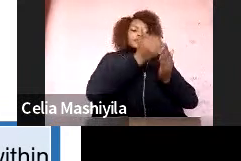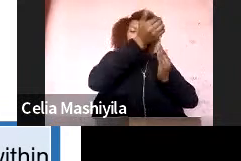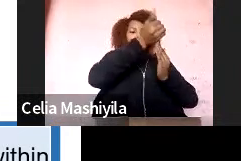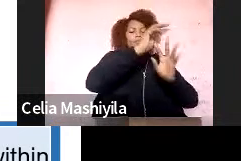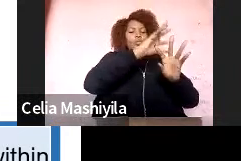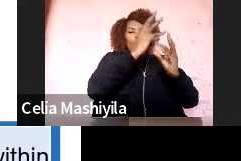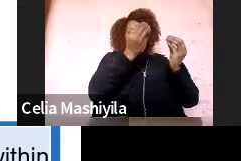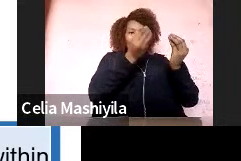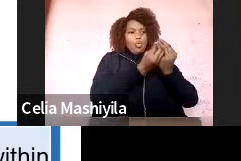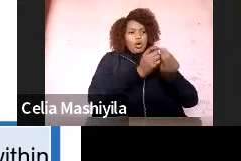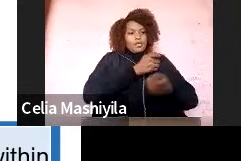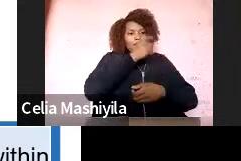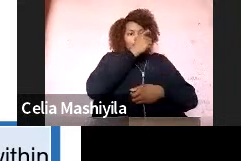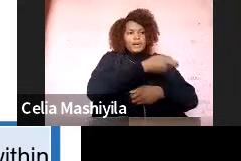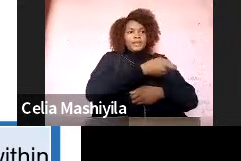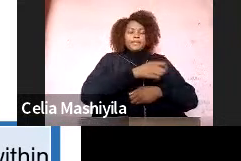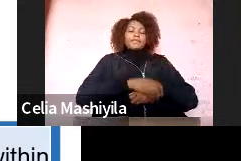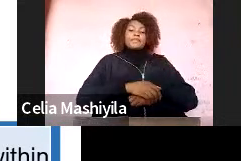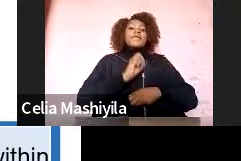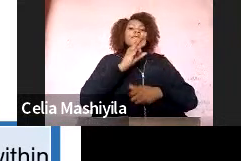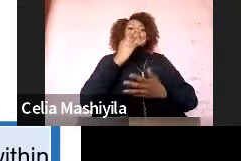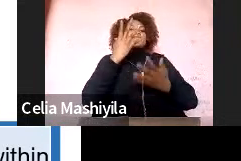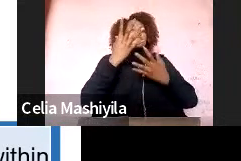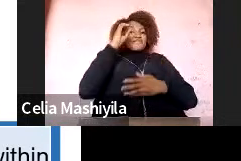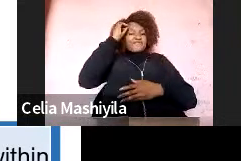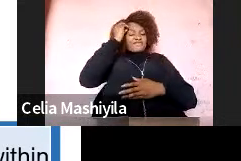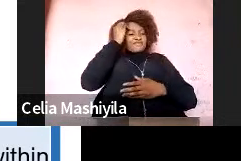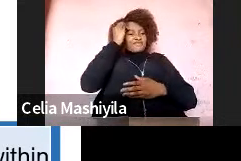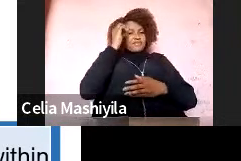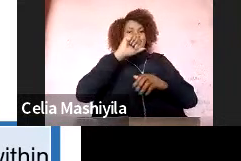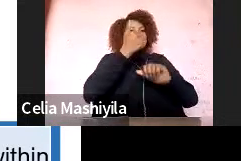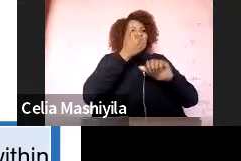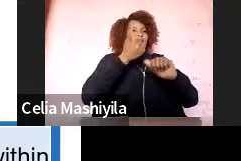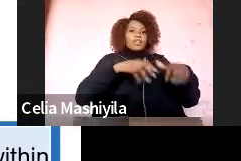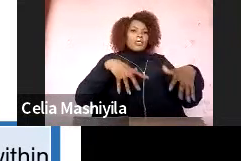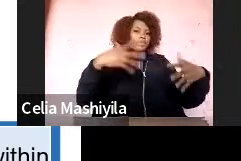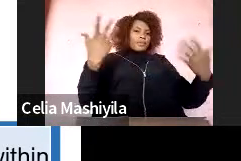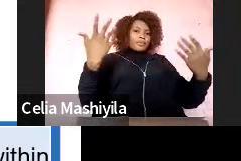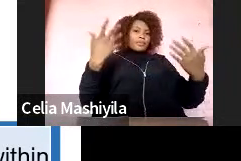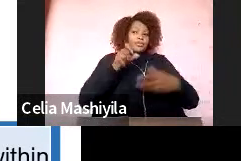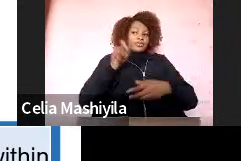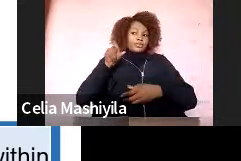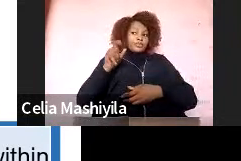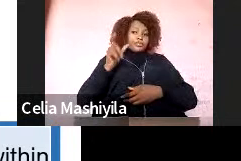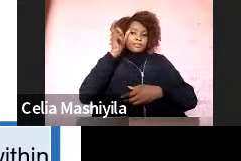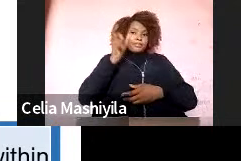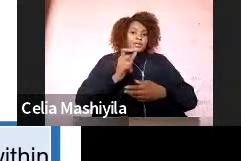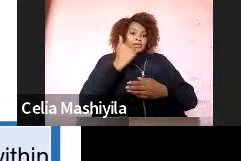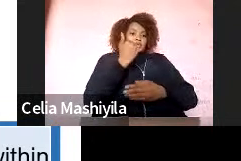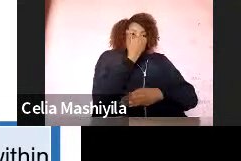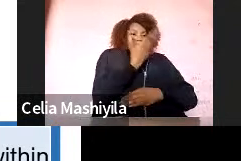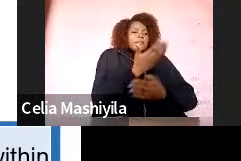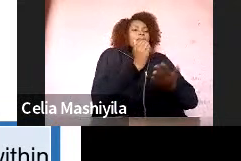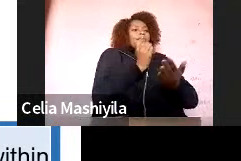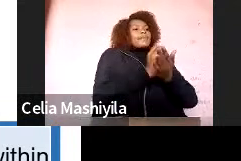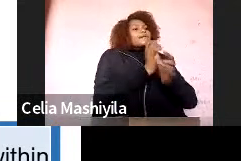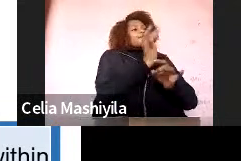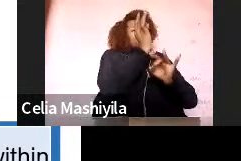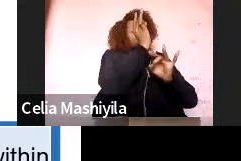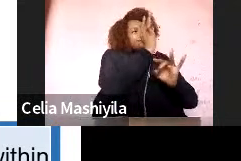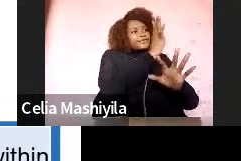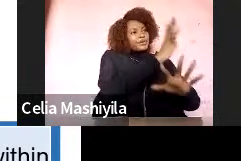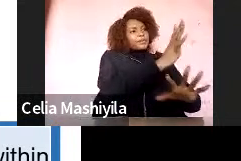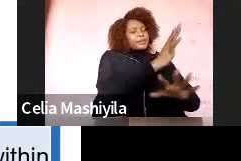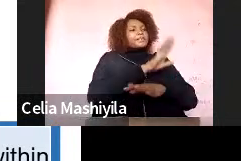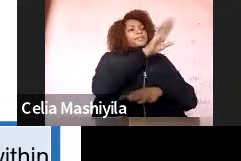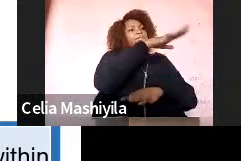When all information is not submitted, the applicant must be requested, must be informed and requested